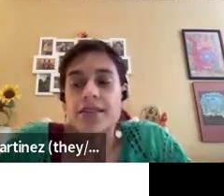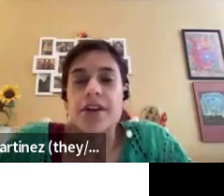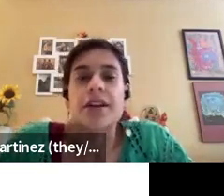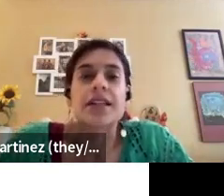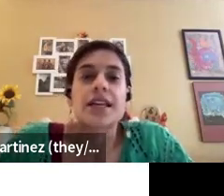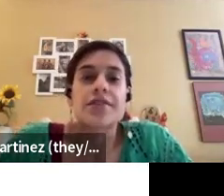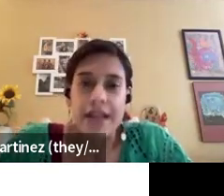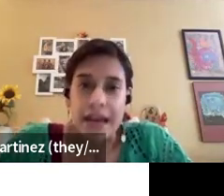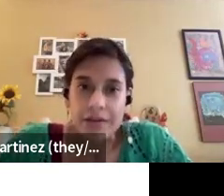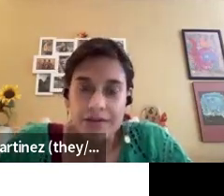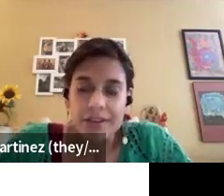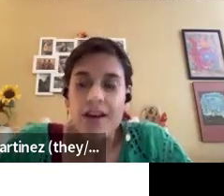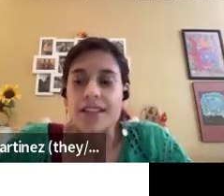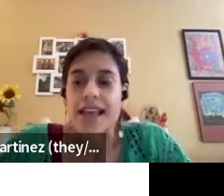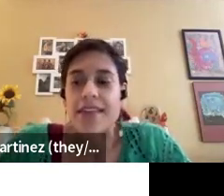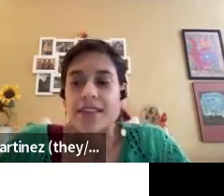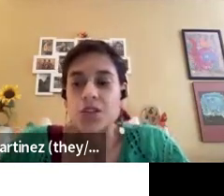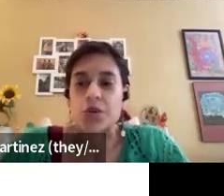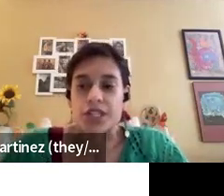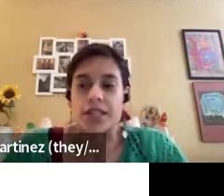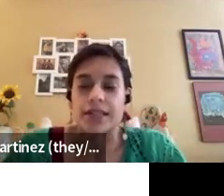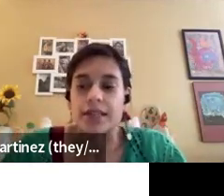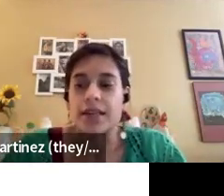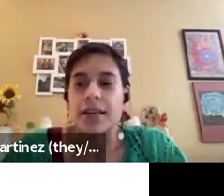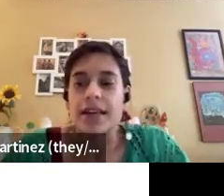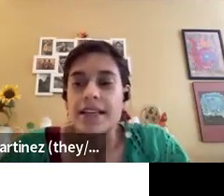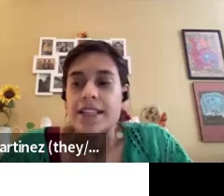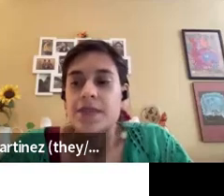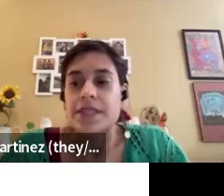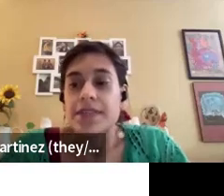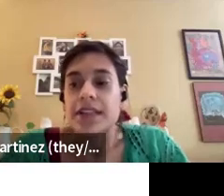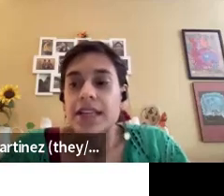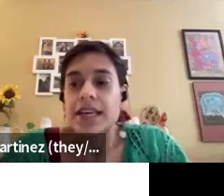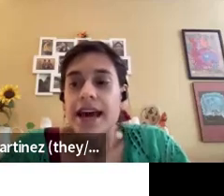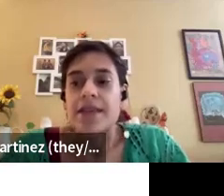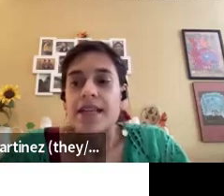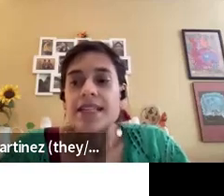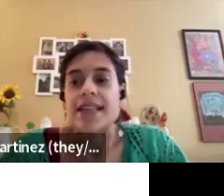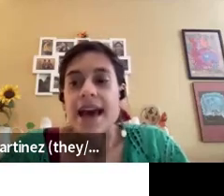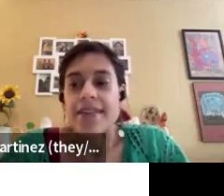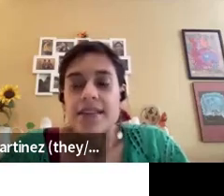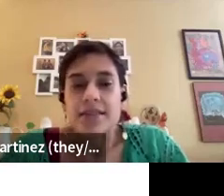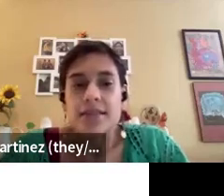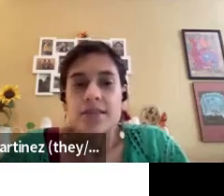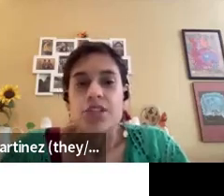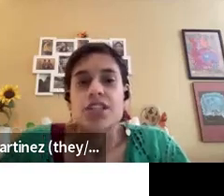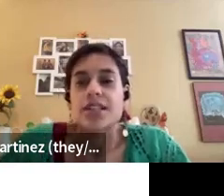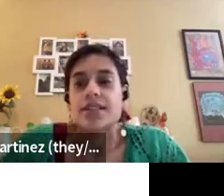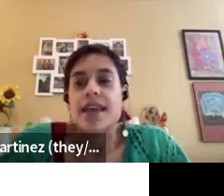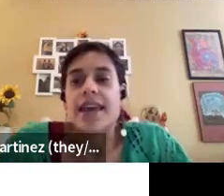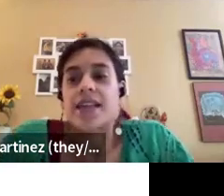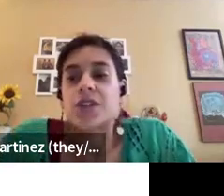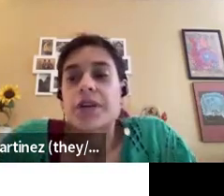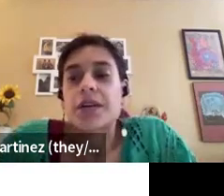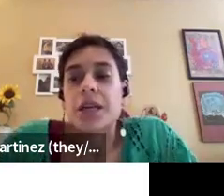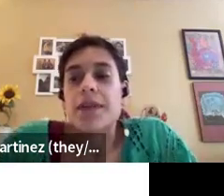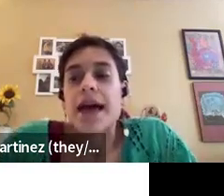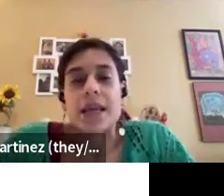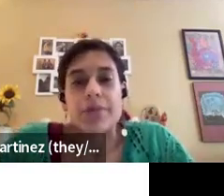ancestral lands, currently, for now, called Athens, Georgia. Specifically, I'm in East Athens, which is